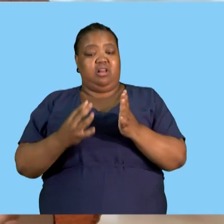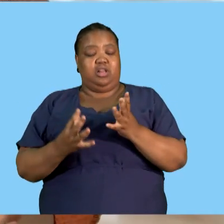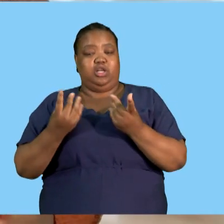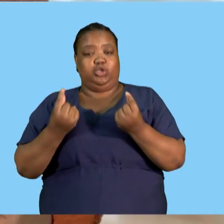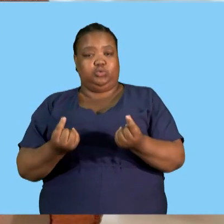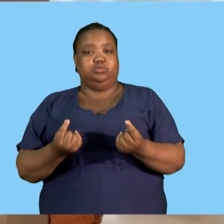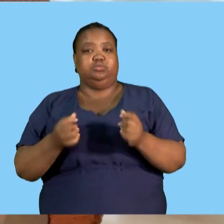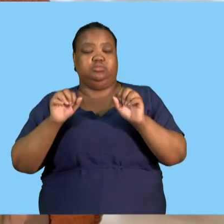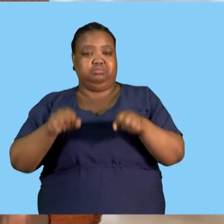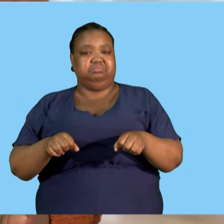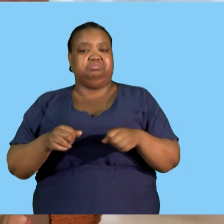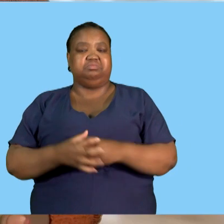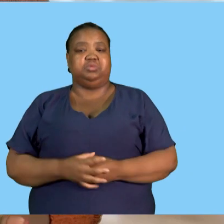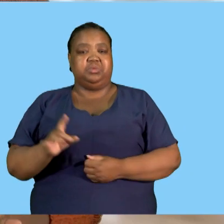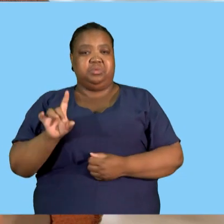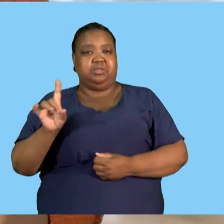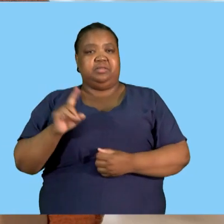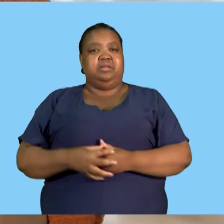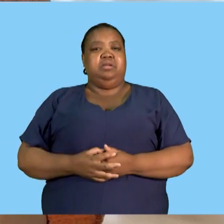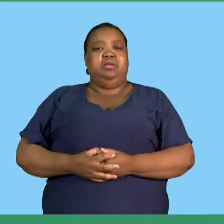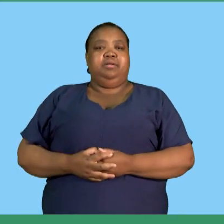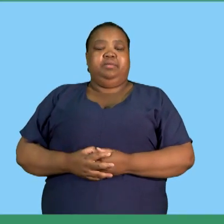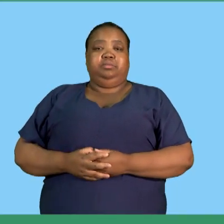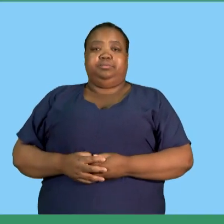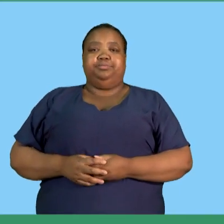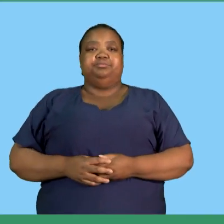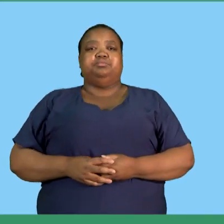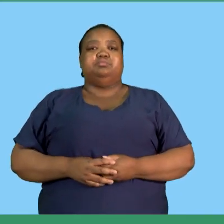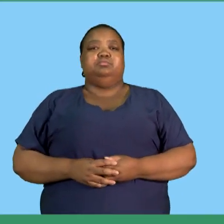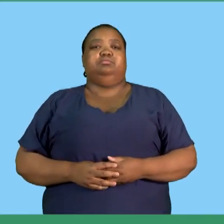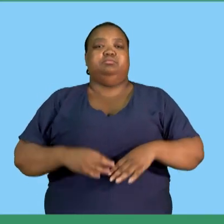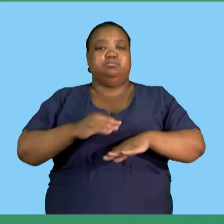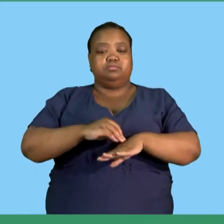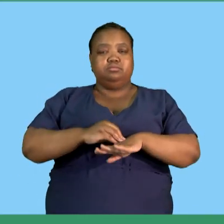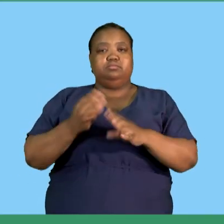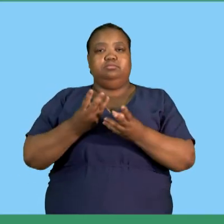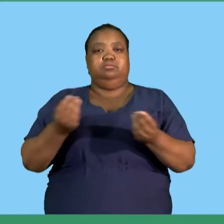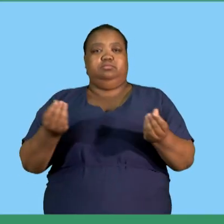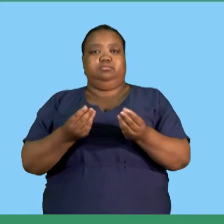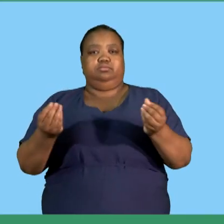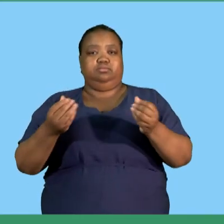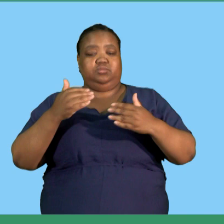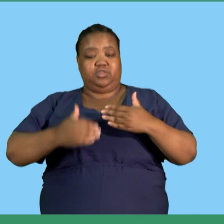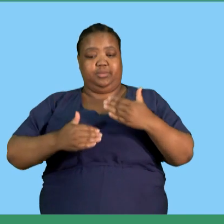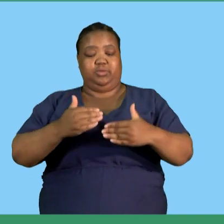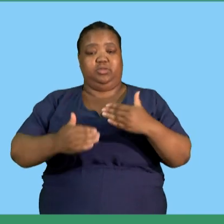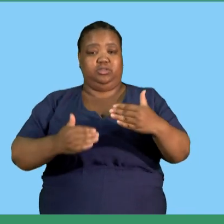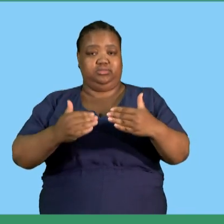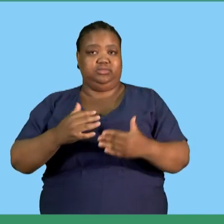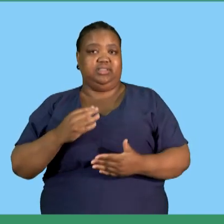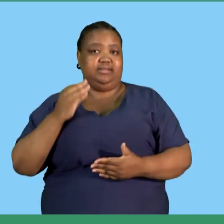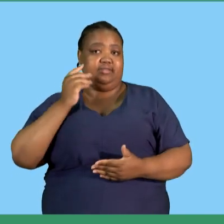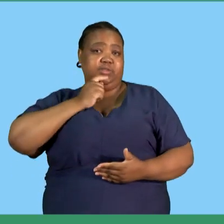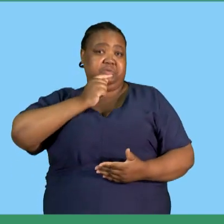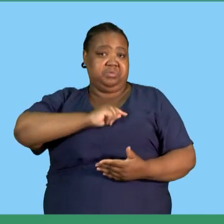come across. So we've also covered this, or you need to be very mindful of this. Problem solving, it's the process